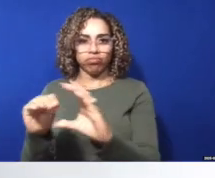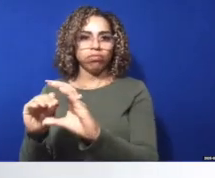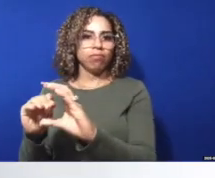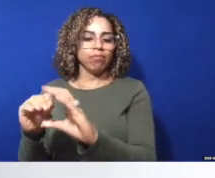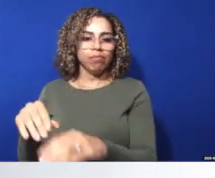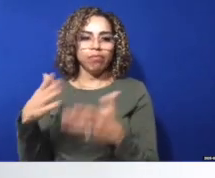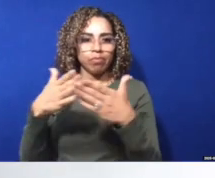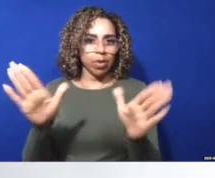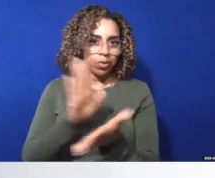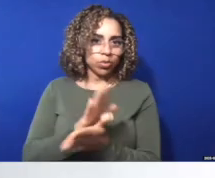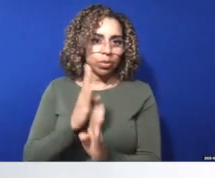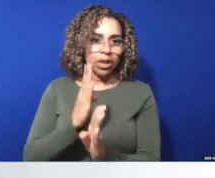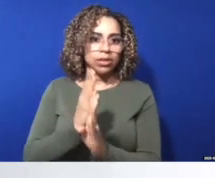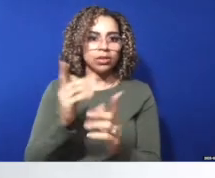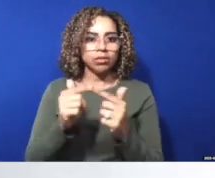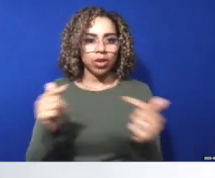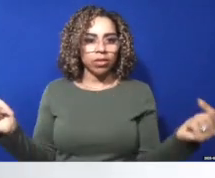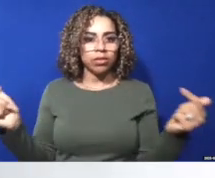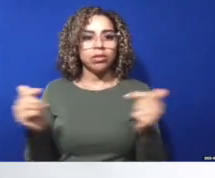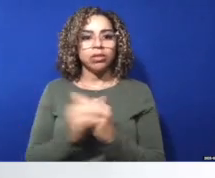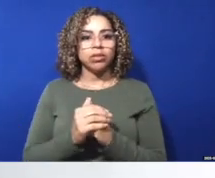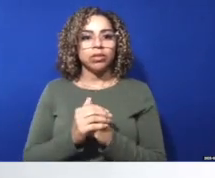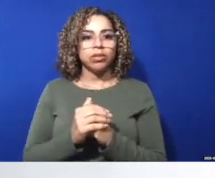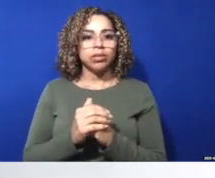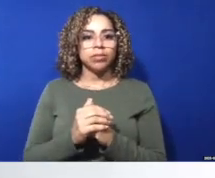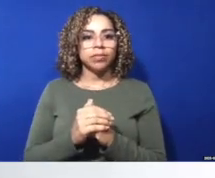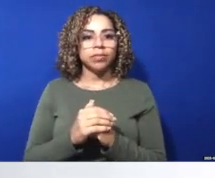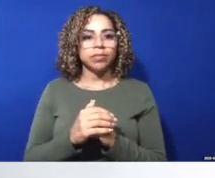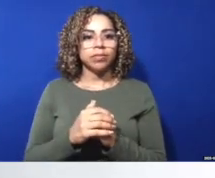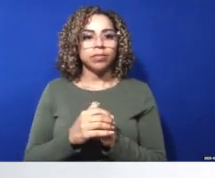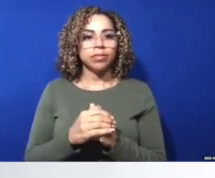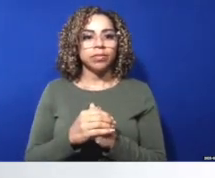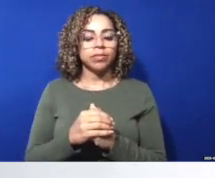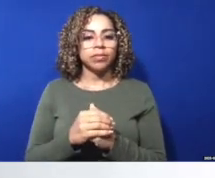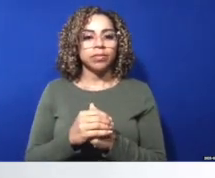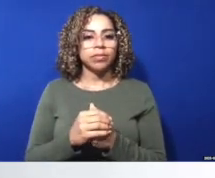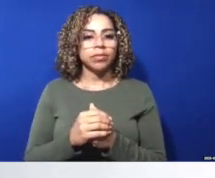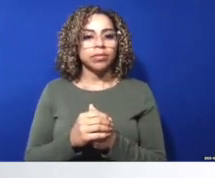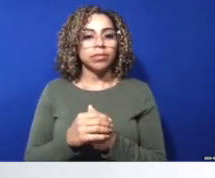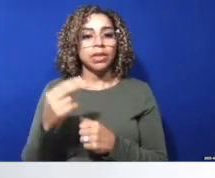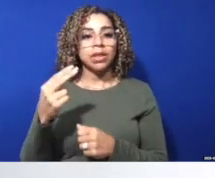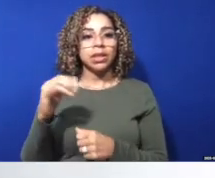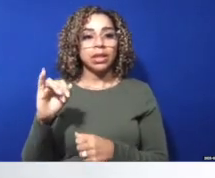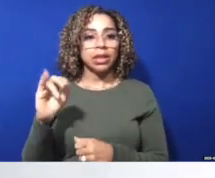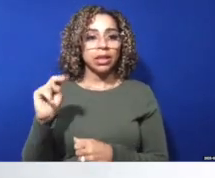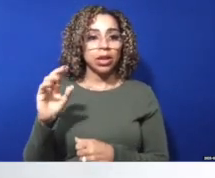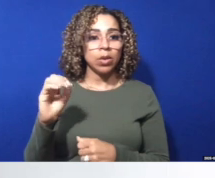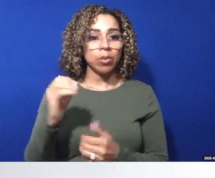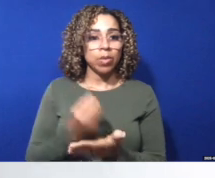Now, the Hino money, that will not be available